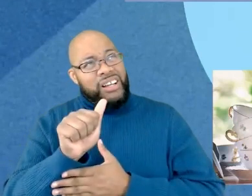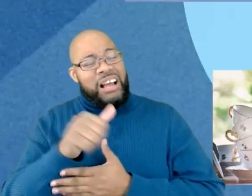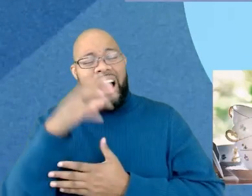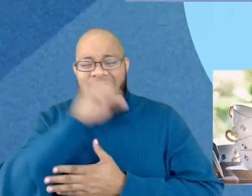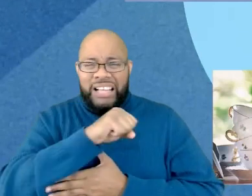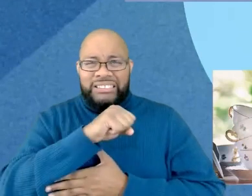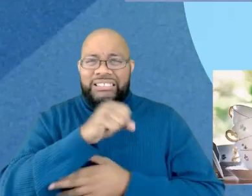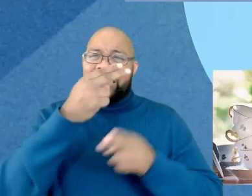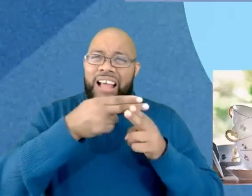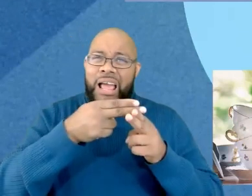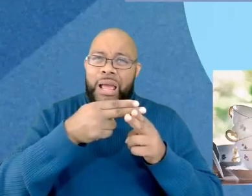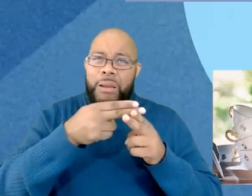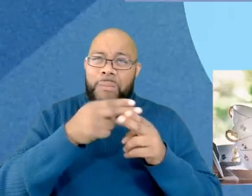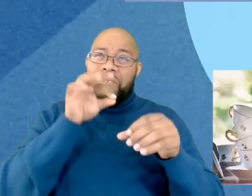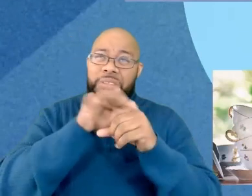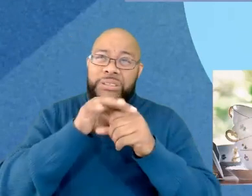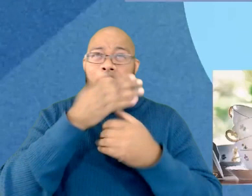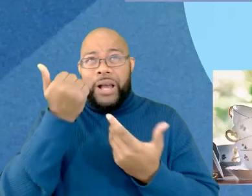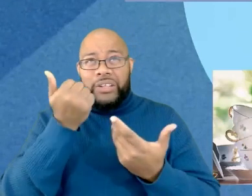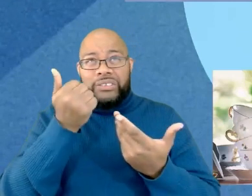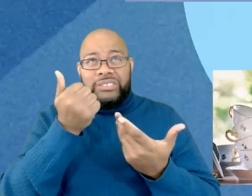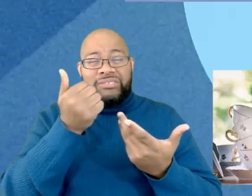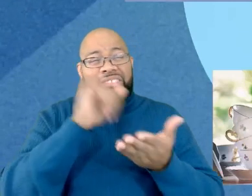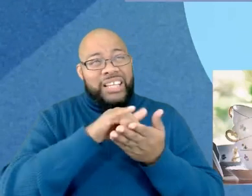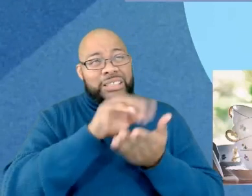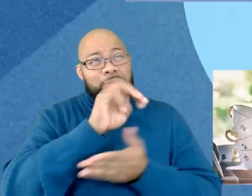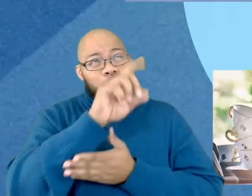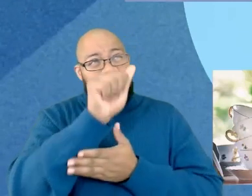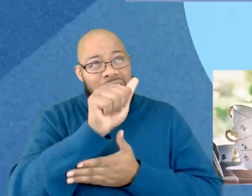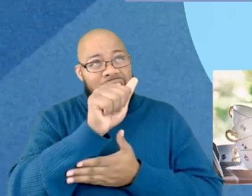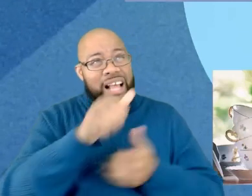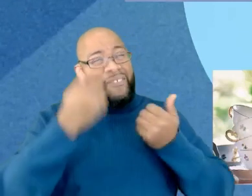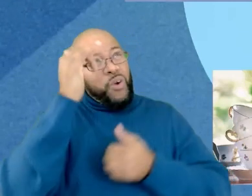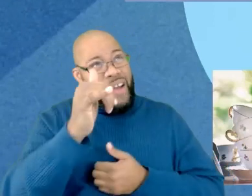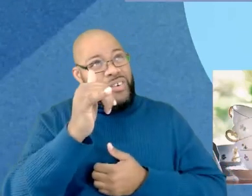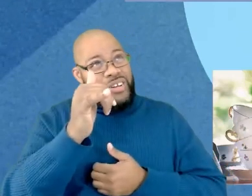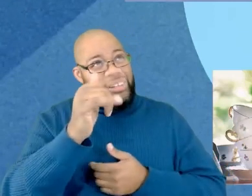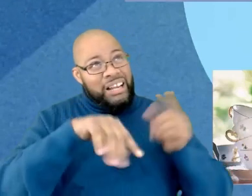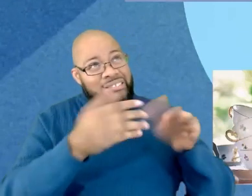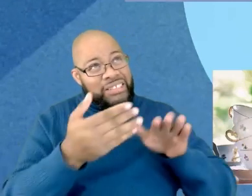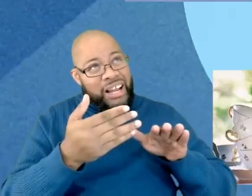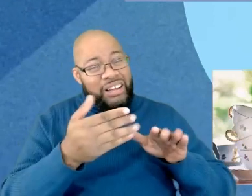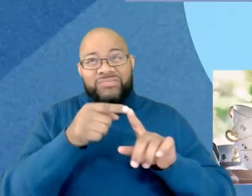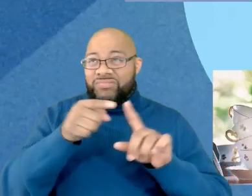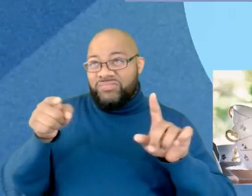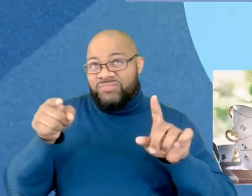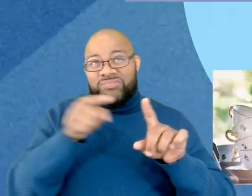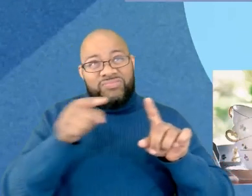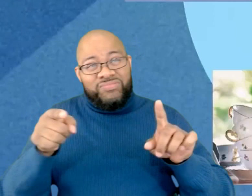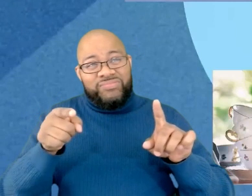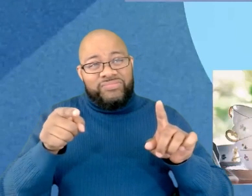Well, I guess the name fits a bit better this time, is immortality, and Medusa's